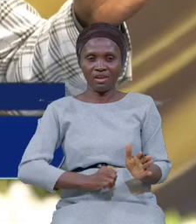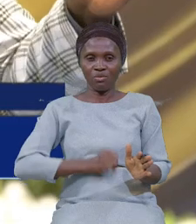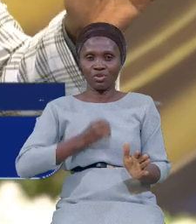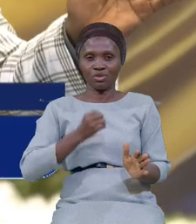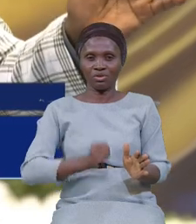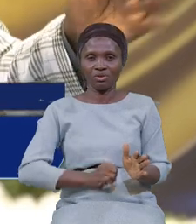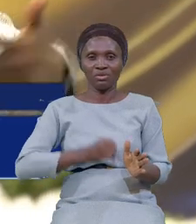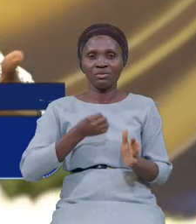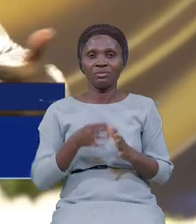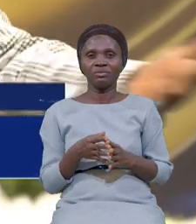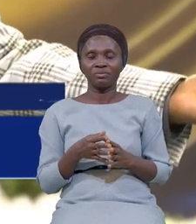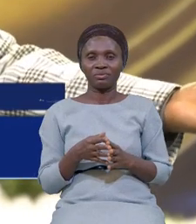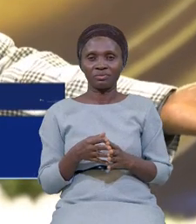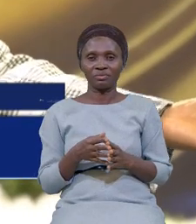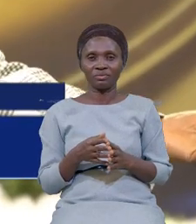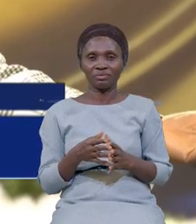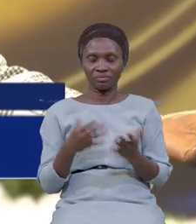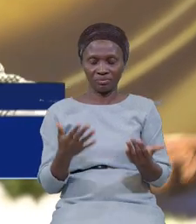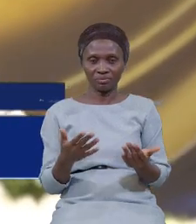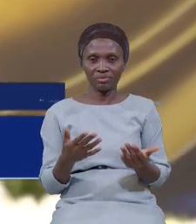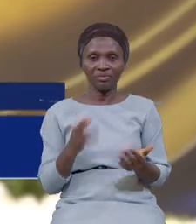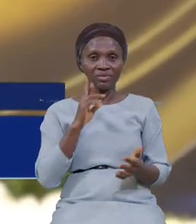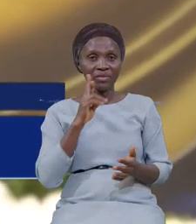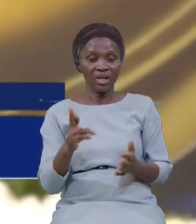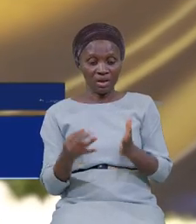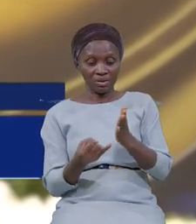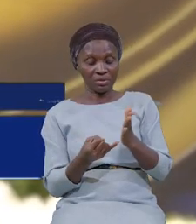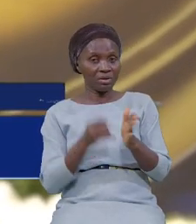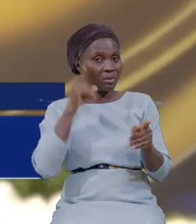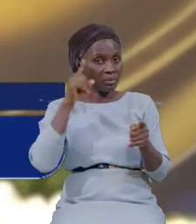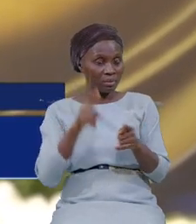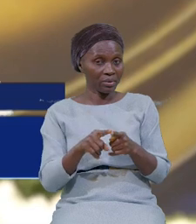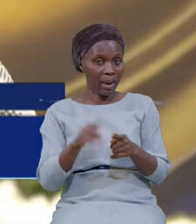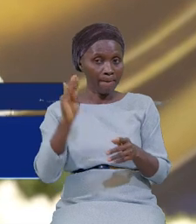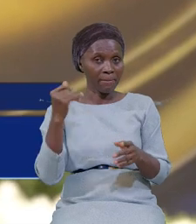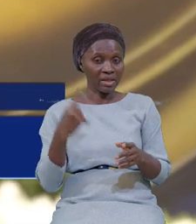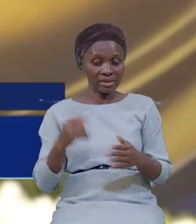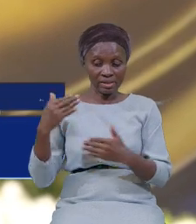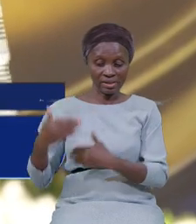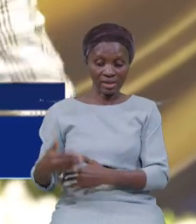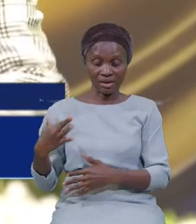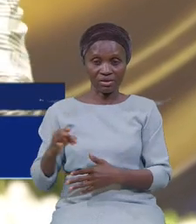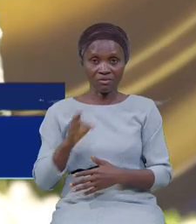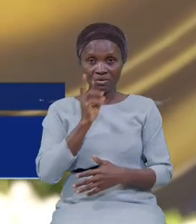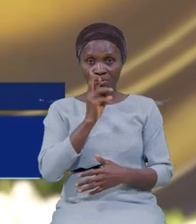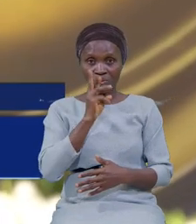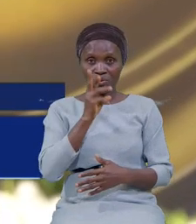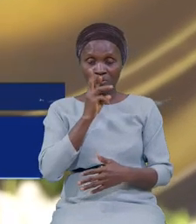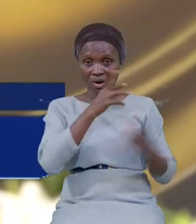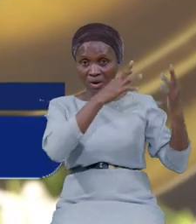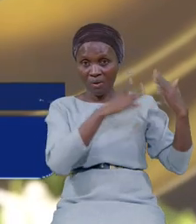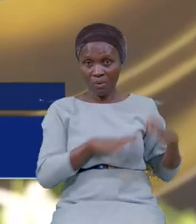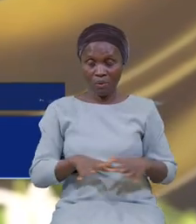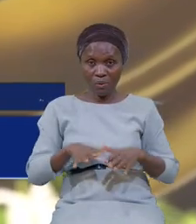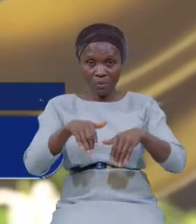that boy, my younger brother, by the side of the sea, of the river, I'm going out. I'm